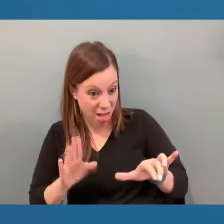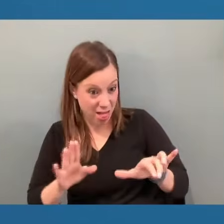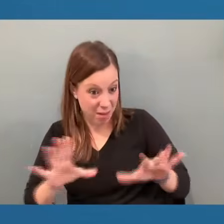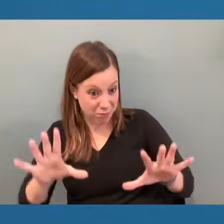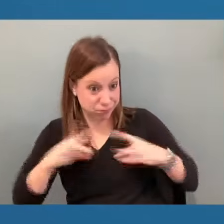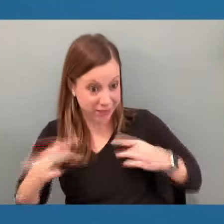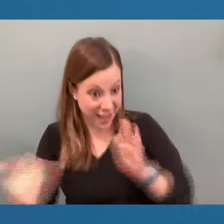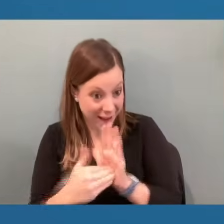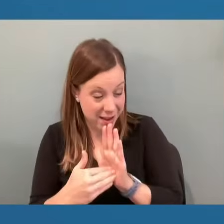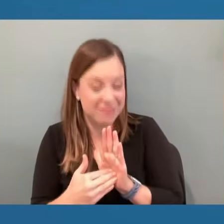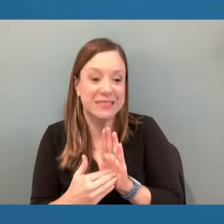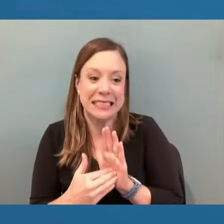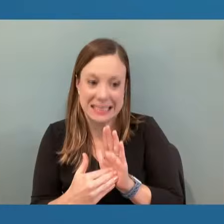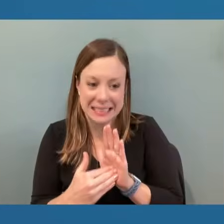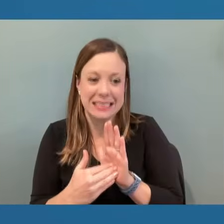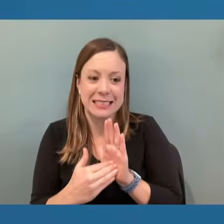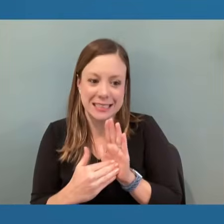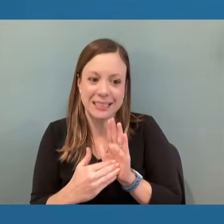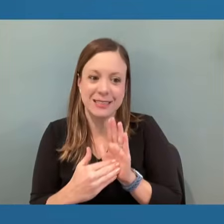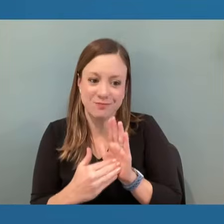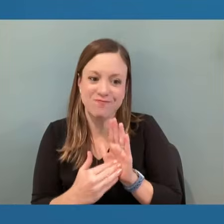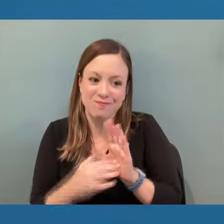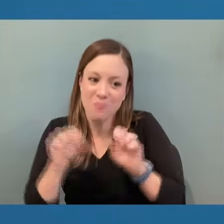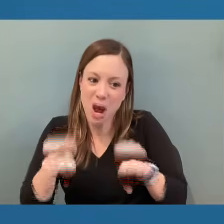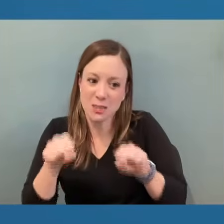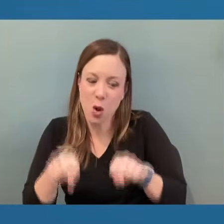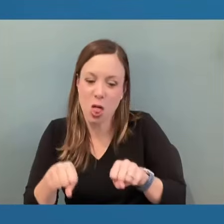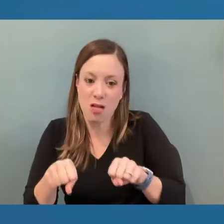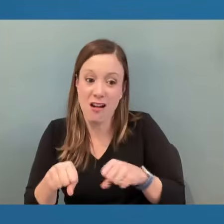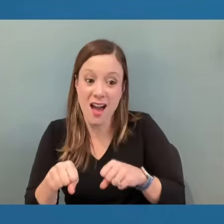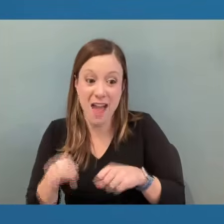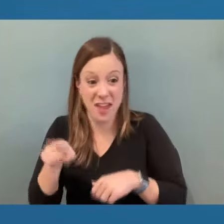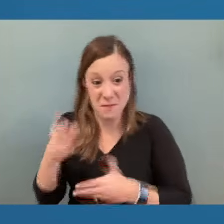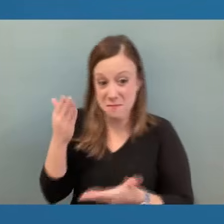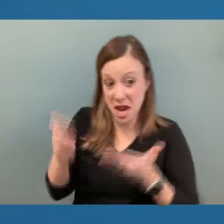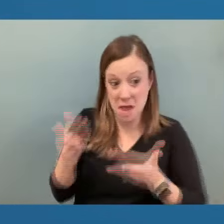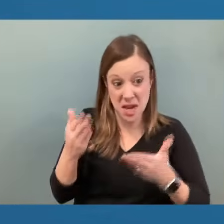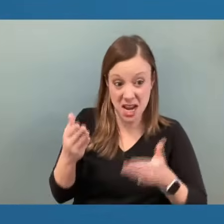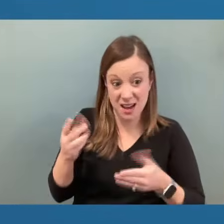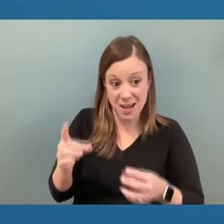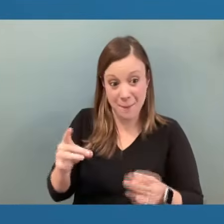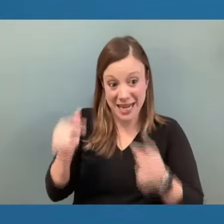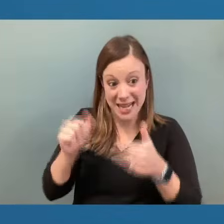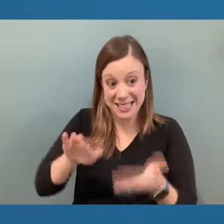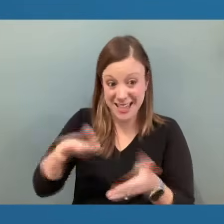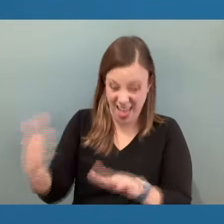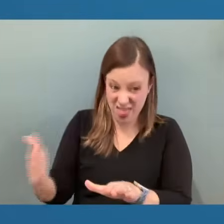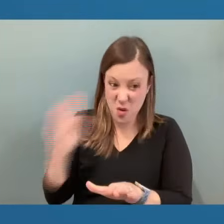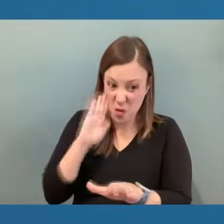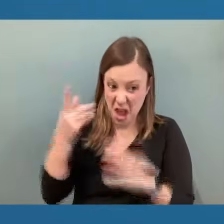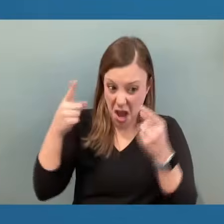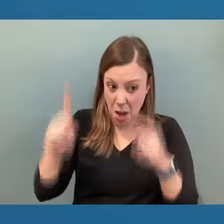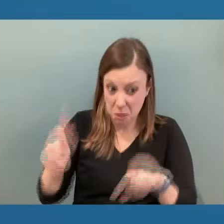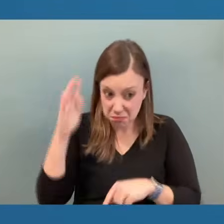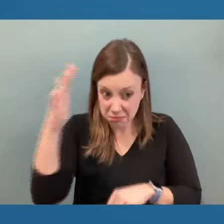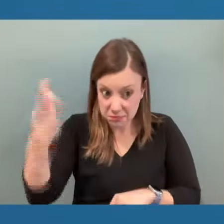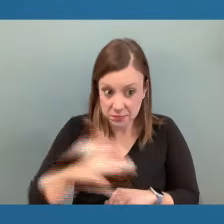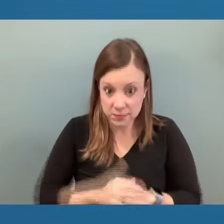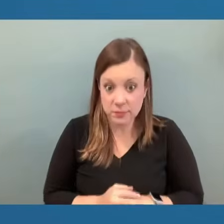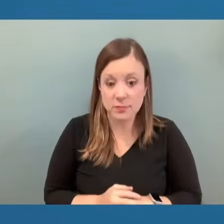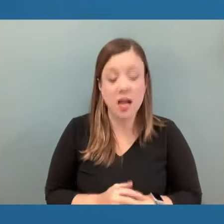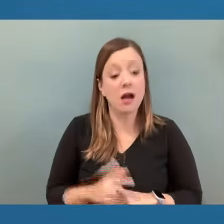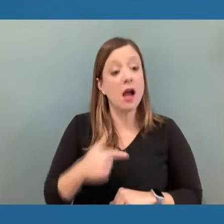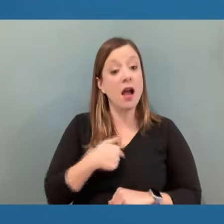death was likely as well. Having lived that, I believe that I can stand here with you